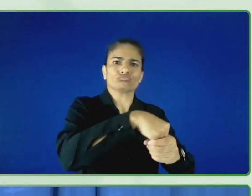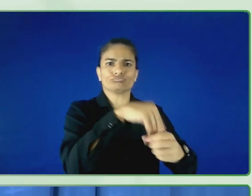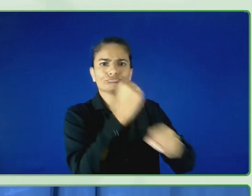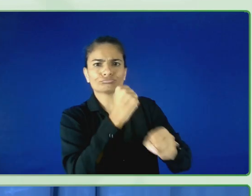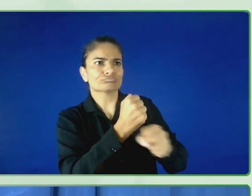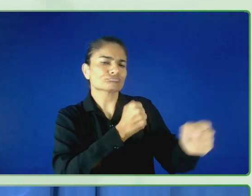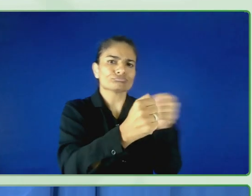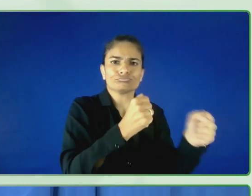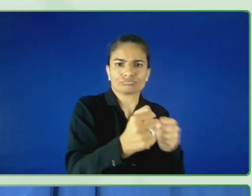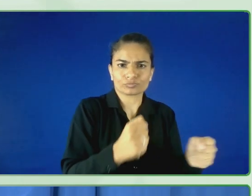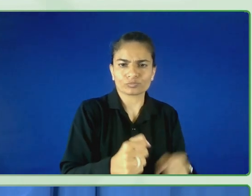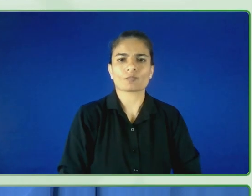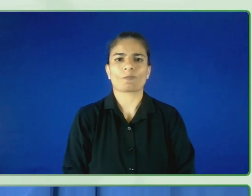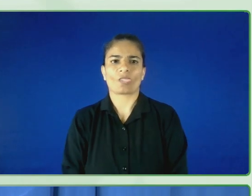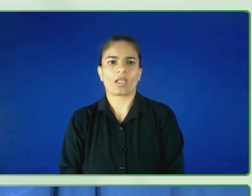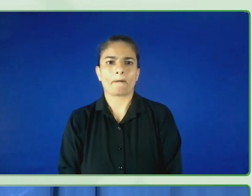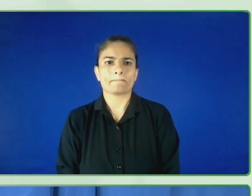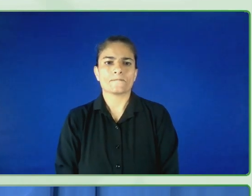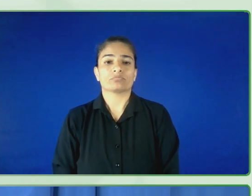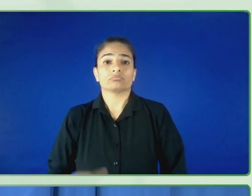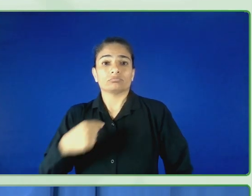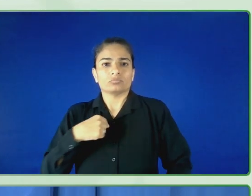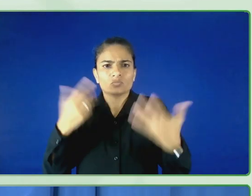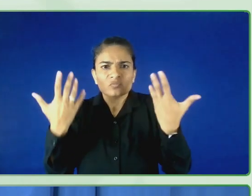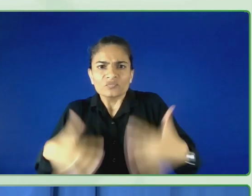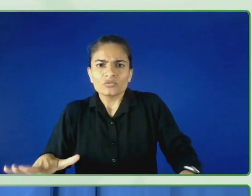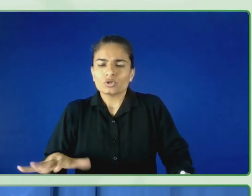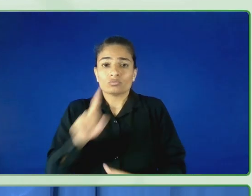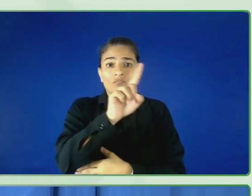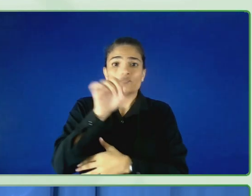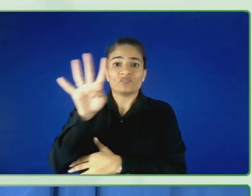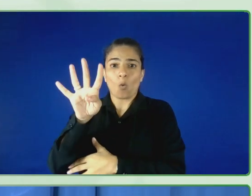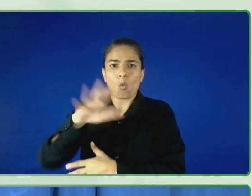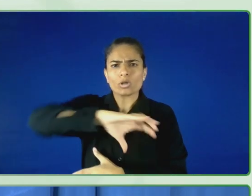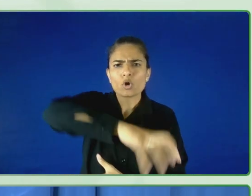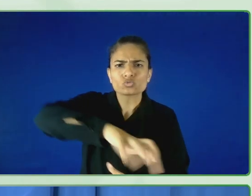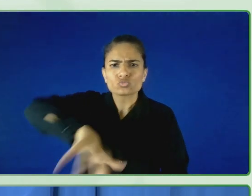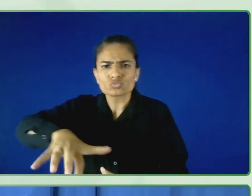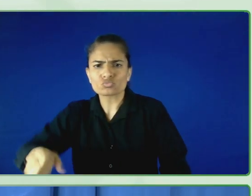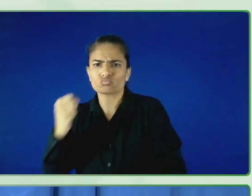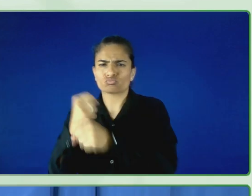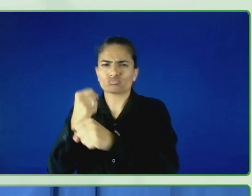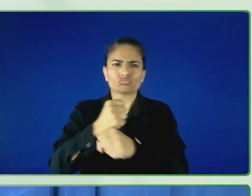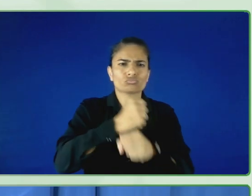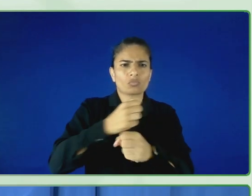emerging markets all around the world. Some of the impact we had is we have